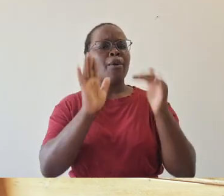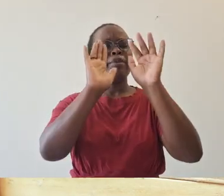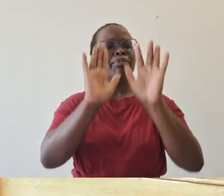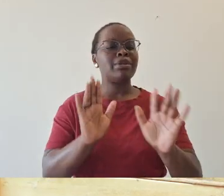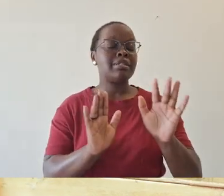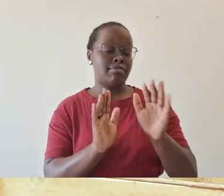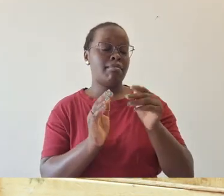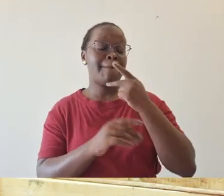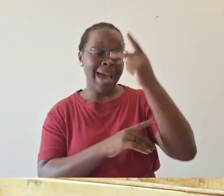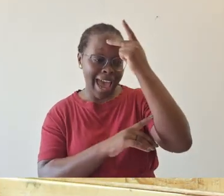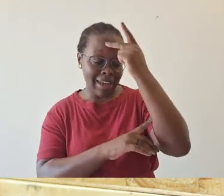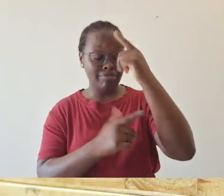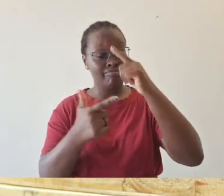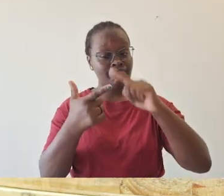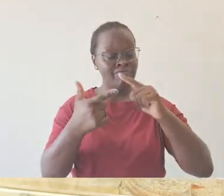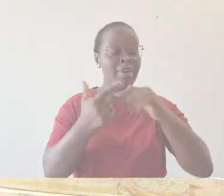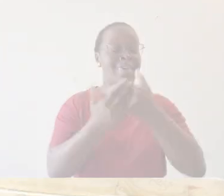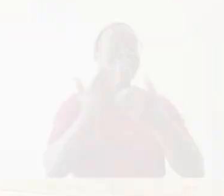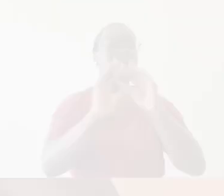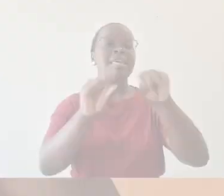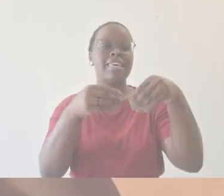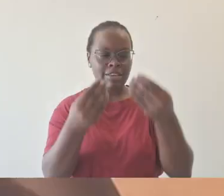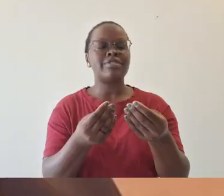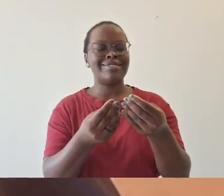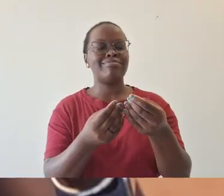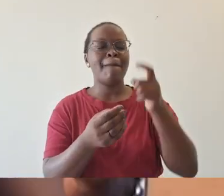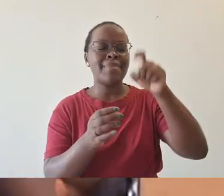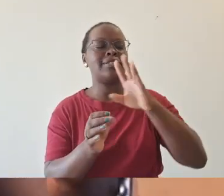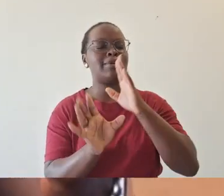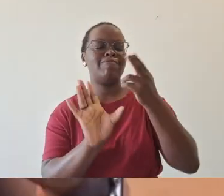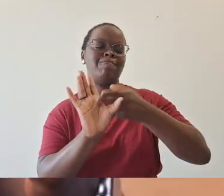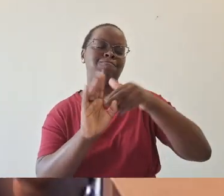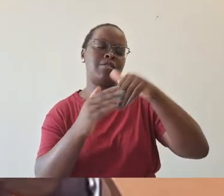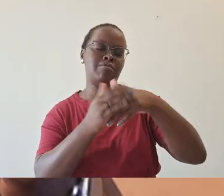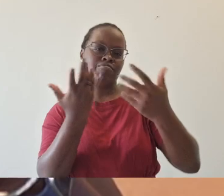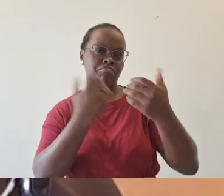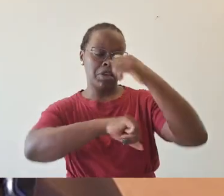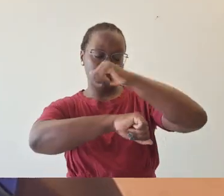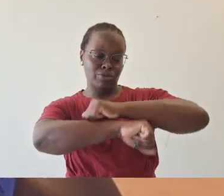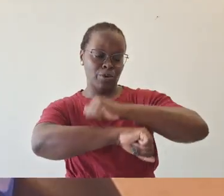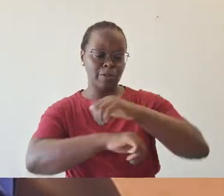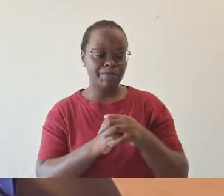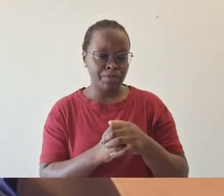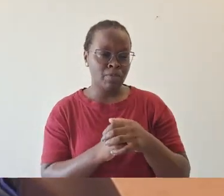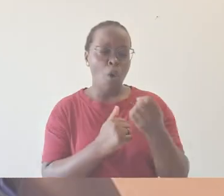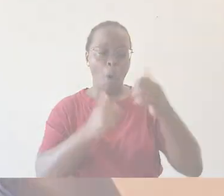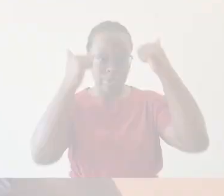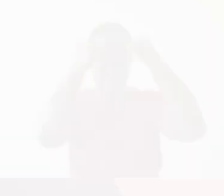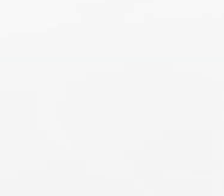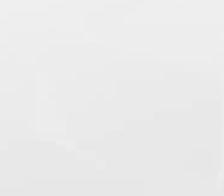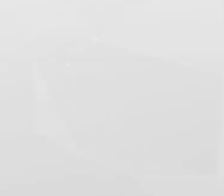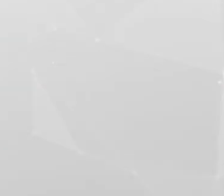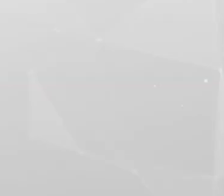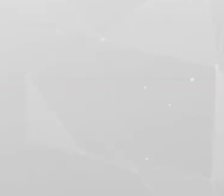how critical parents and caregivers are to education. Yet, many families, especially in rural and marginalized communities today,